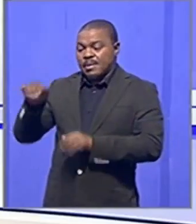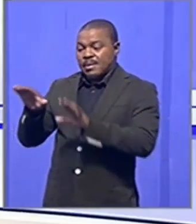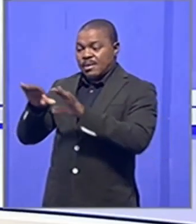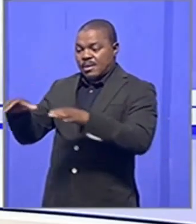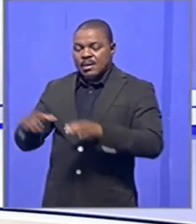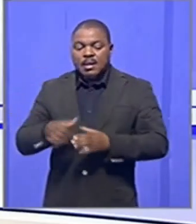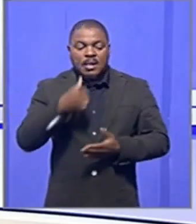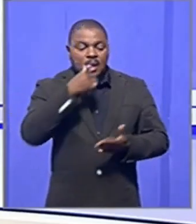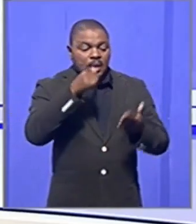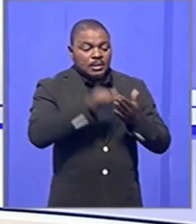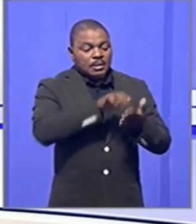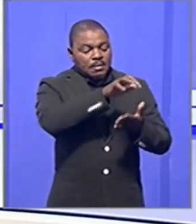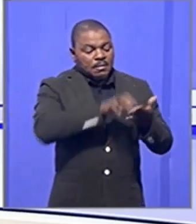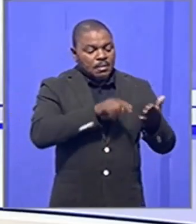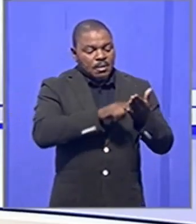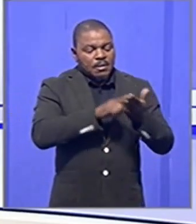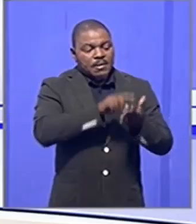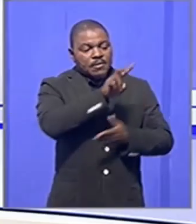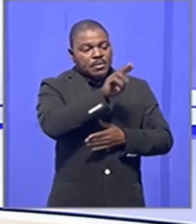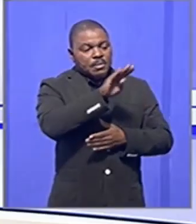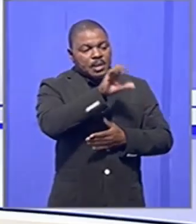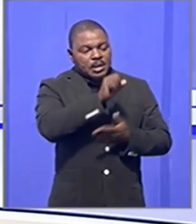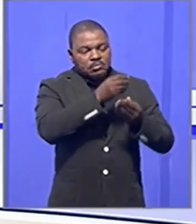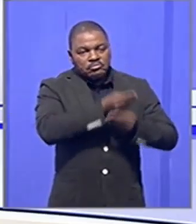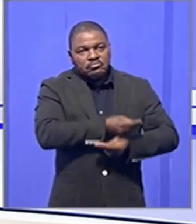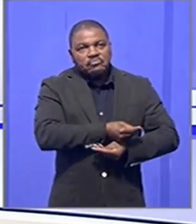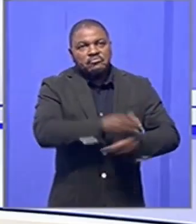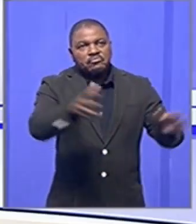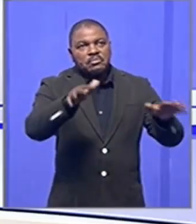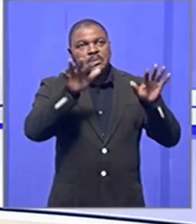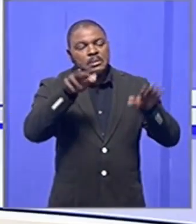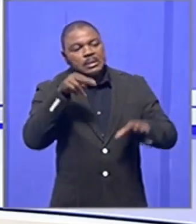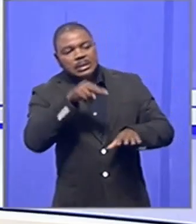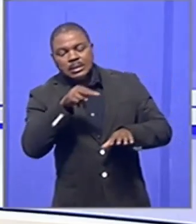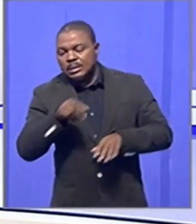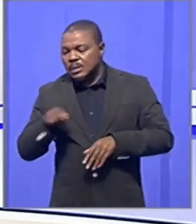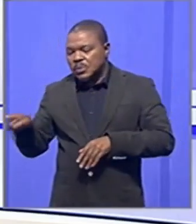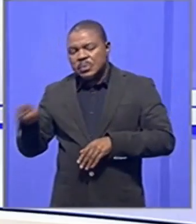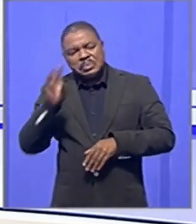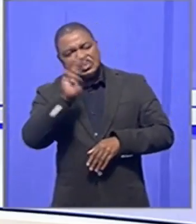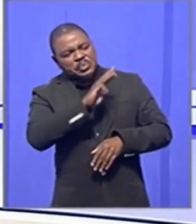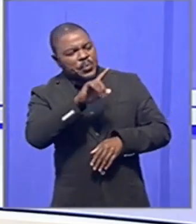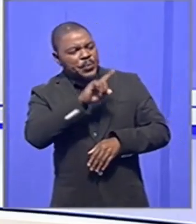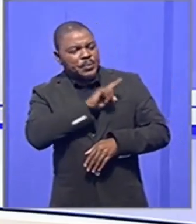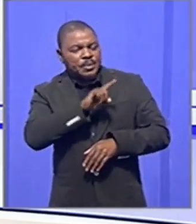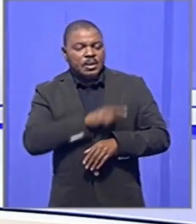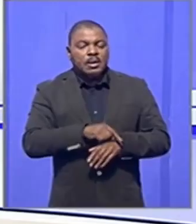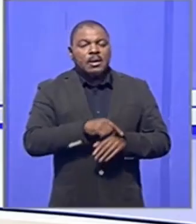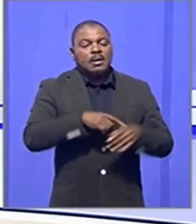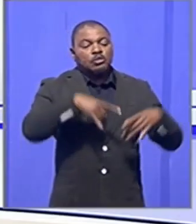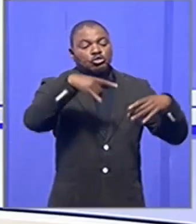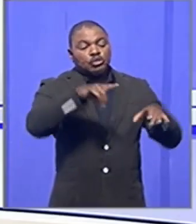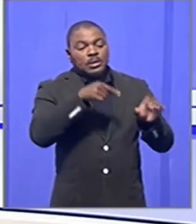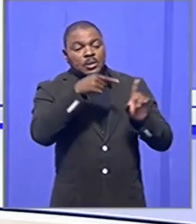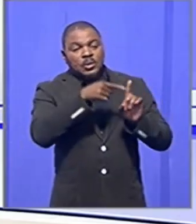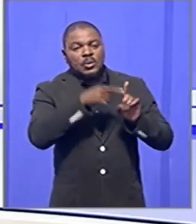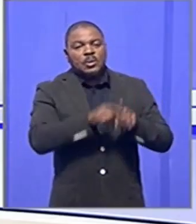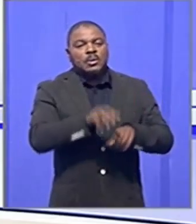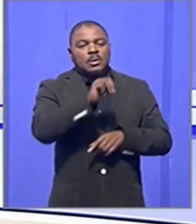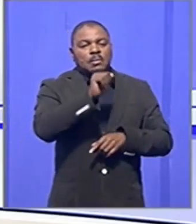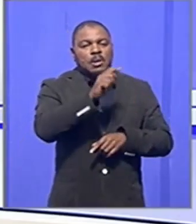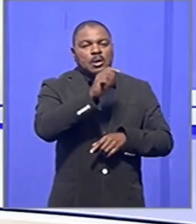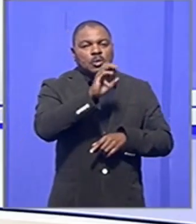go šwahlišwa ga lengwalo leo la boikano go ba affidavit molatong wa VPS. Lengwalo leo la boikano la modulasetulo wa peleng wa VPS Chifu ya